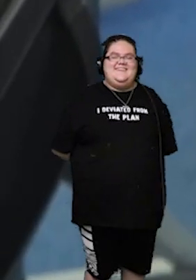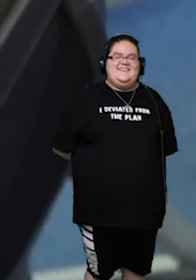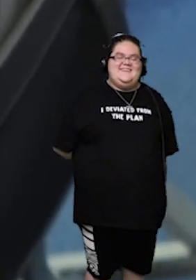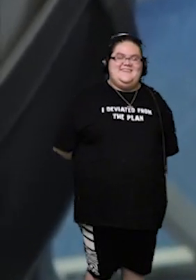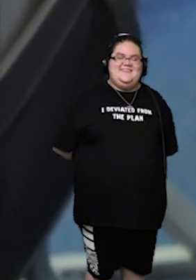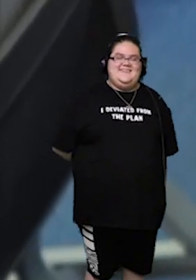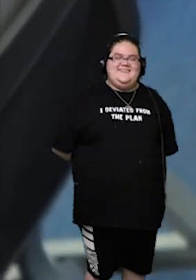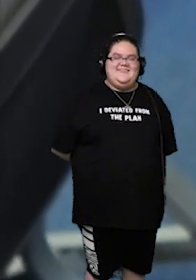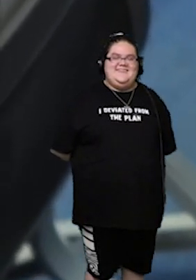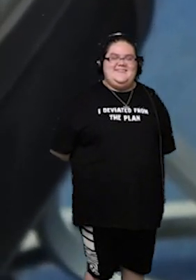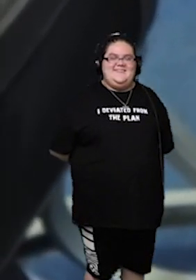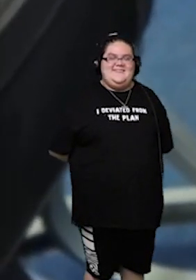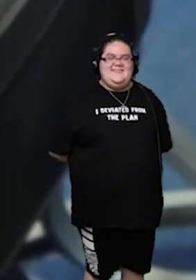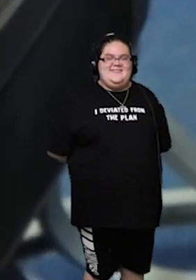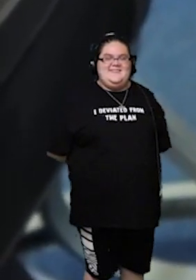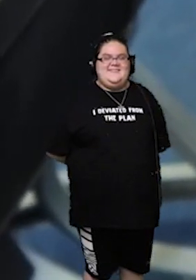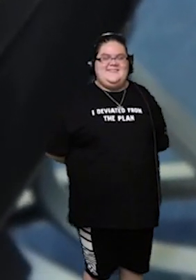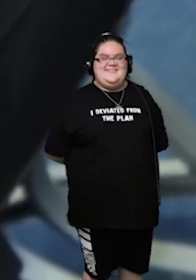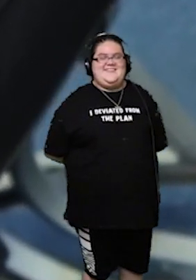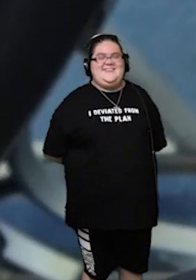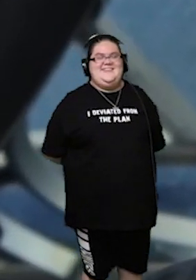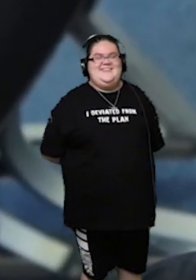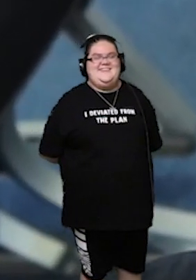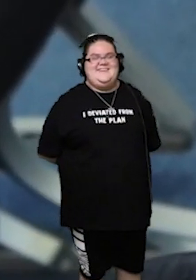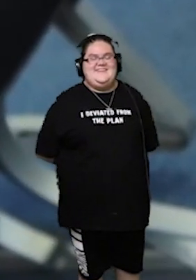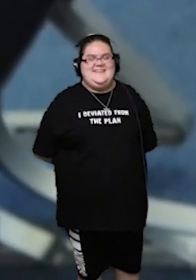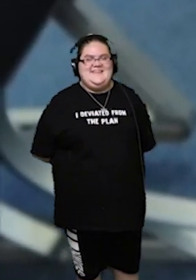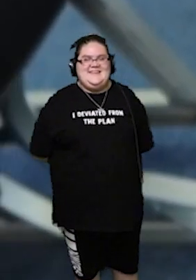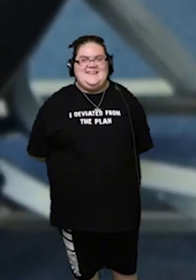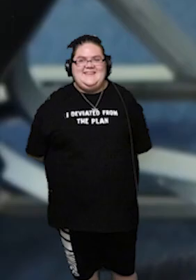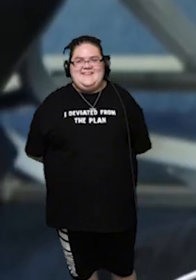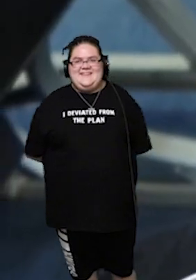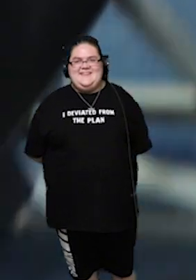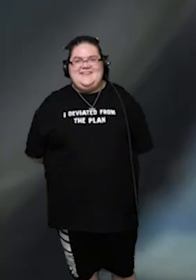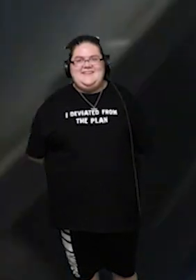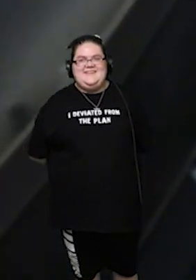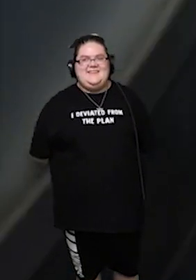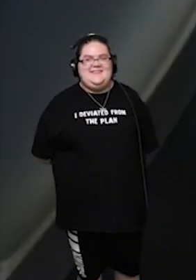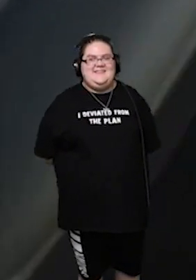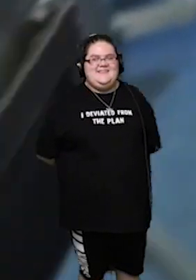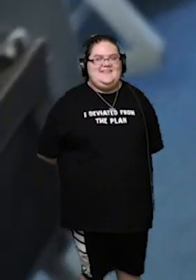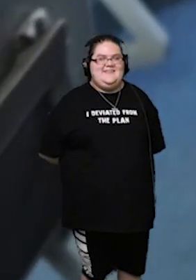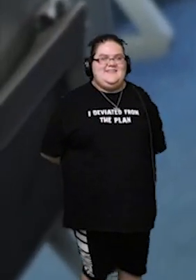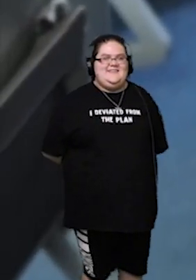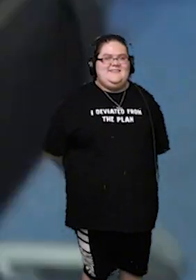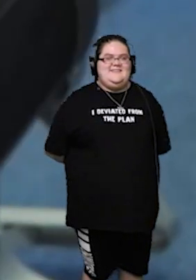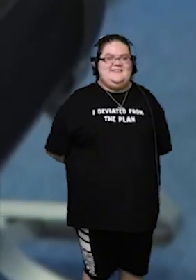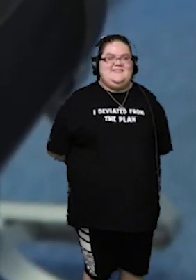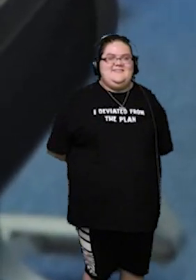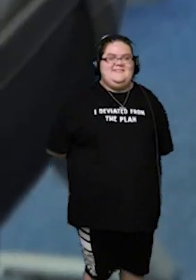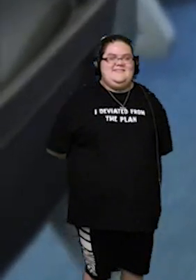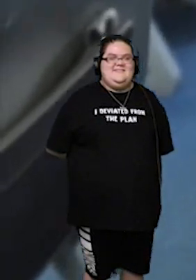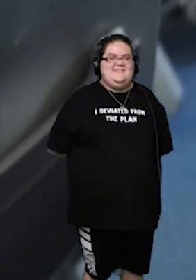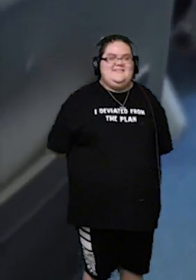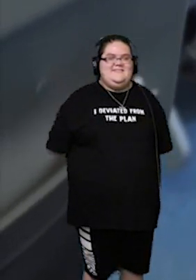you went under? Yeah. Nice, diversity. Come on. Look at this. What you got? Here comes Vic,